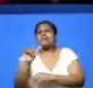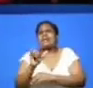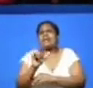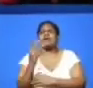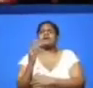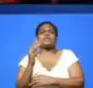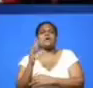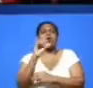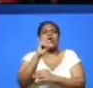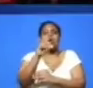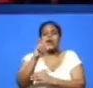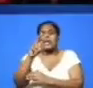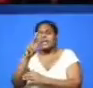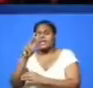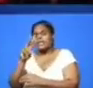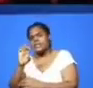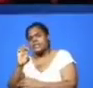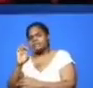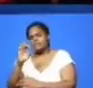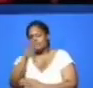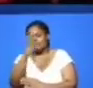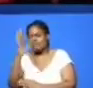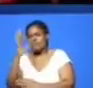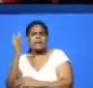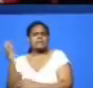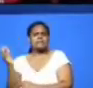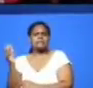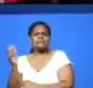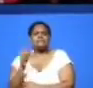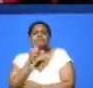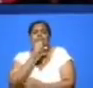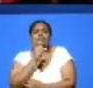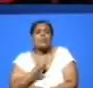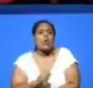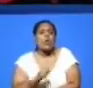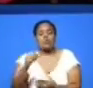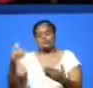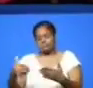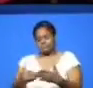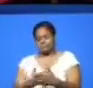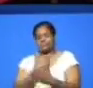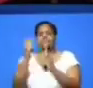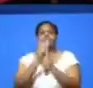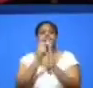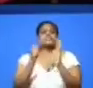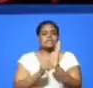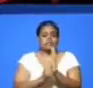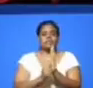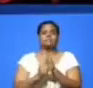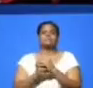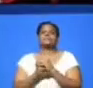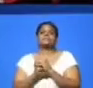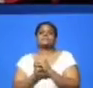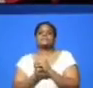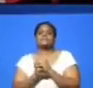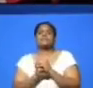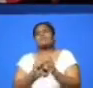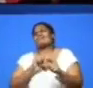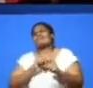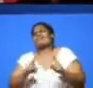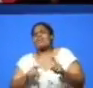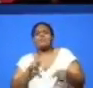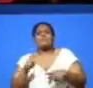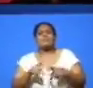branches, the two candlesticks, both the Old and the New Testament. Well, some folks